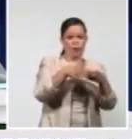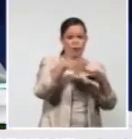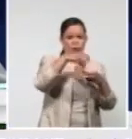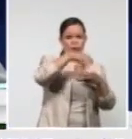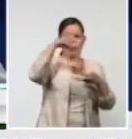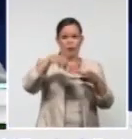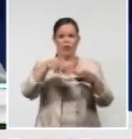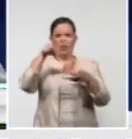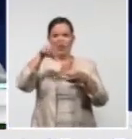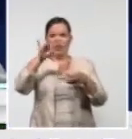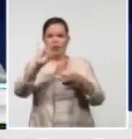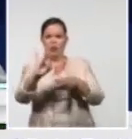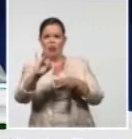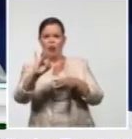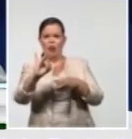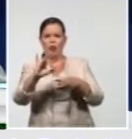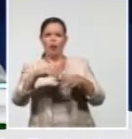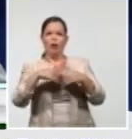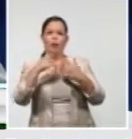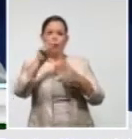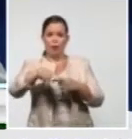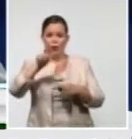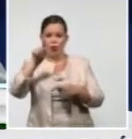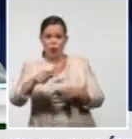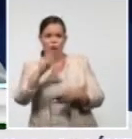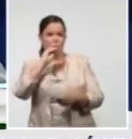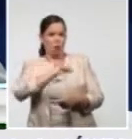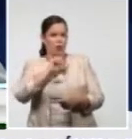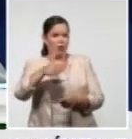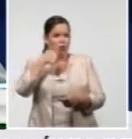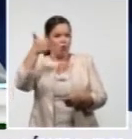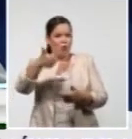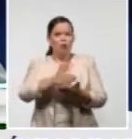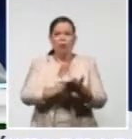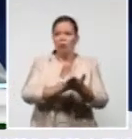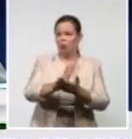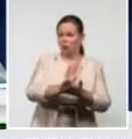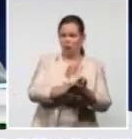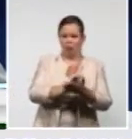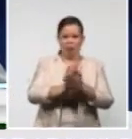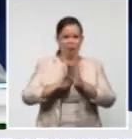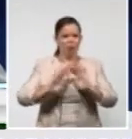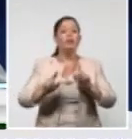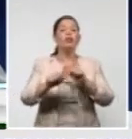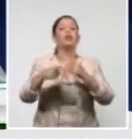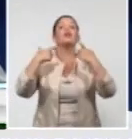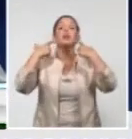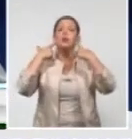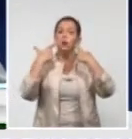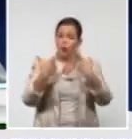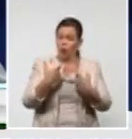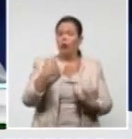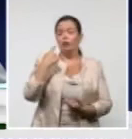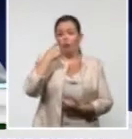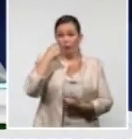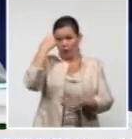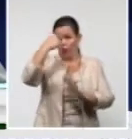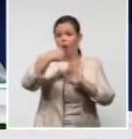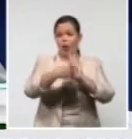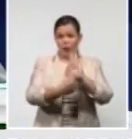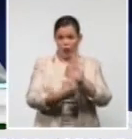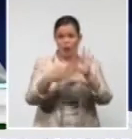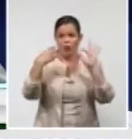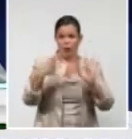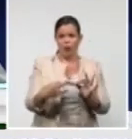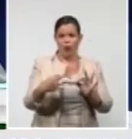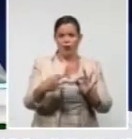35.4% of the 48 diagnosed cases yesterday, were asymptomatic at the time of testing. These